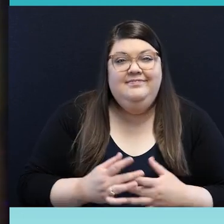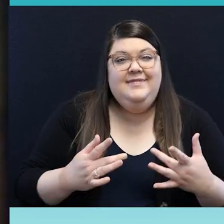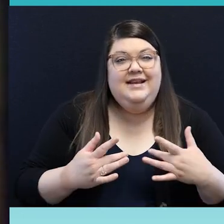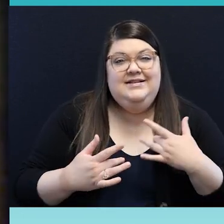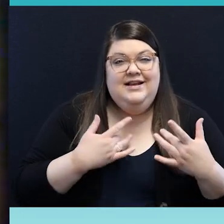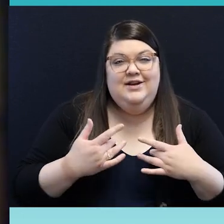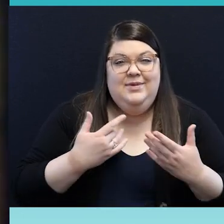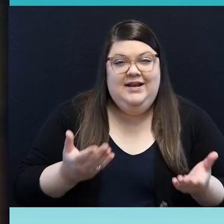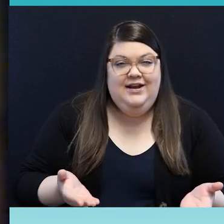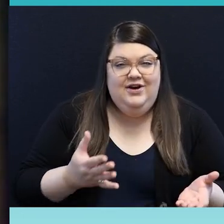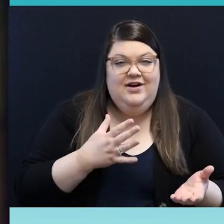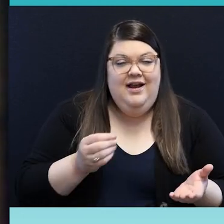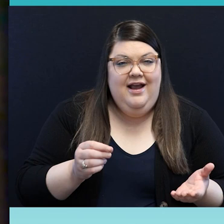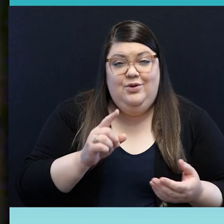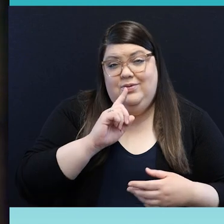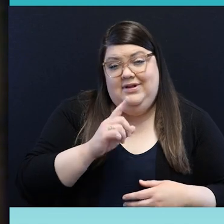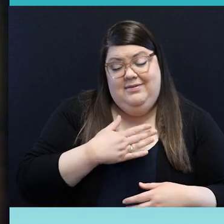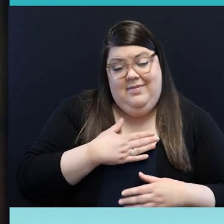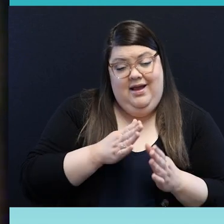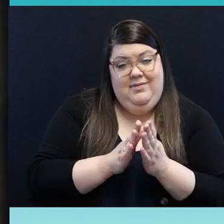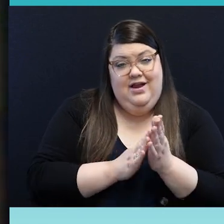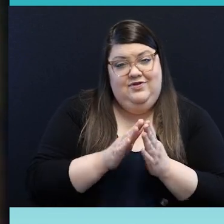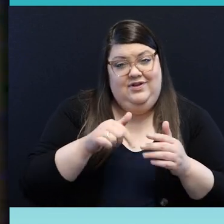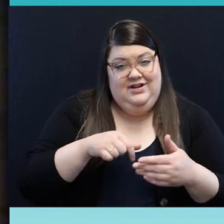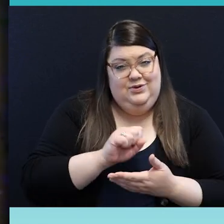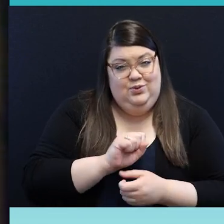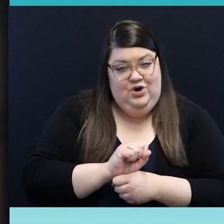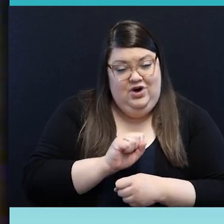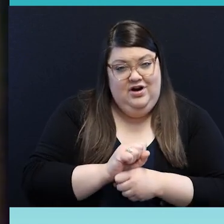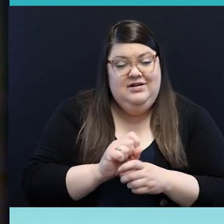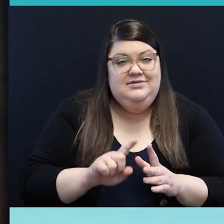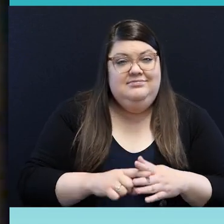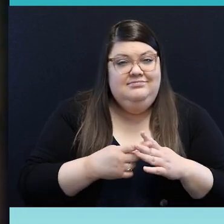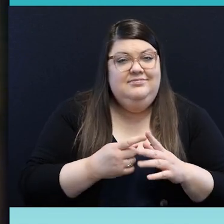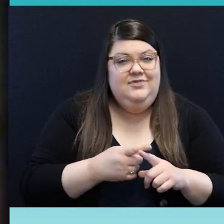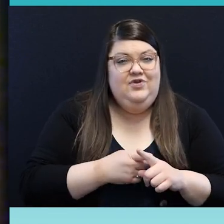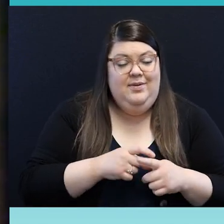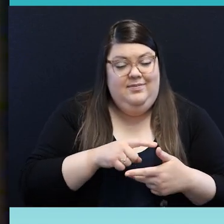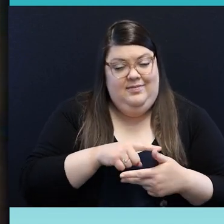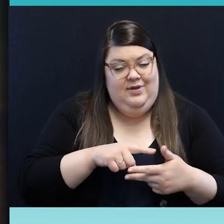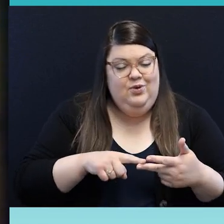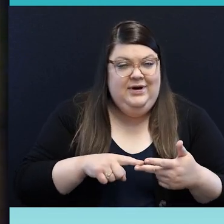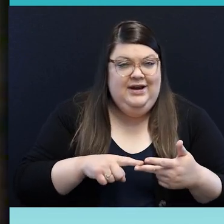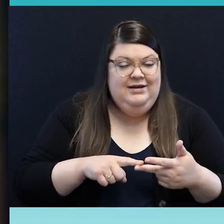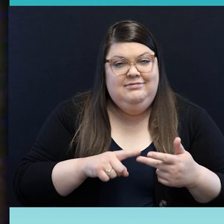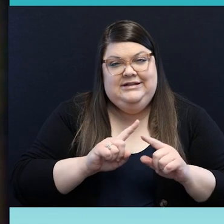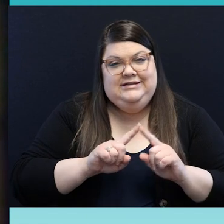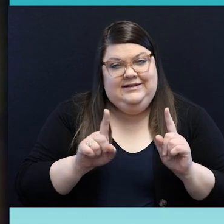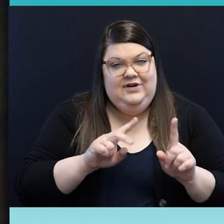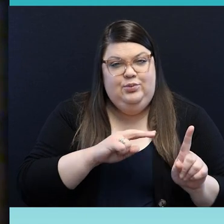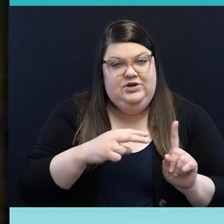Excited to be here. And really, my passion for this work arises from three